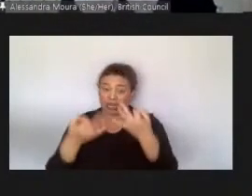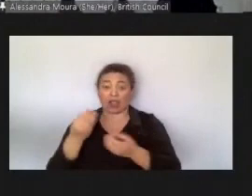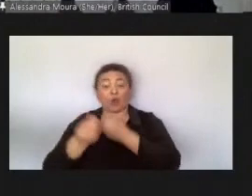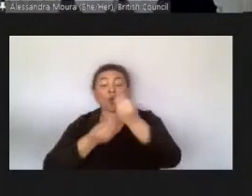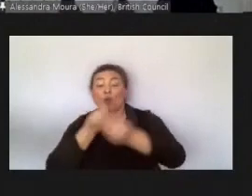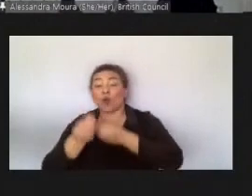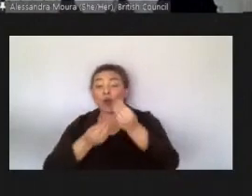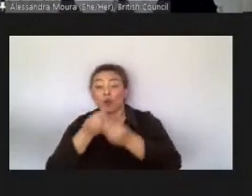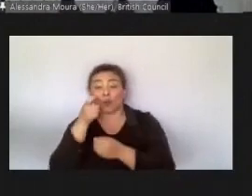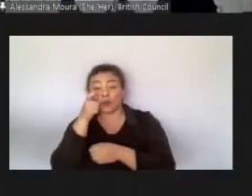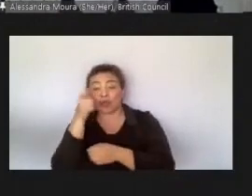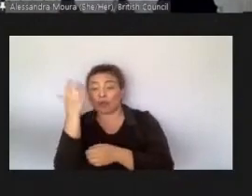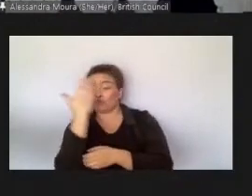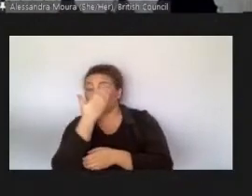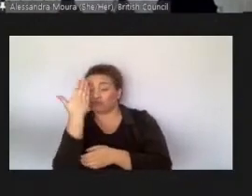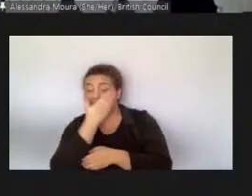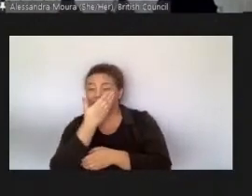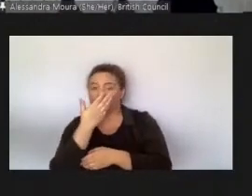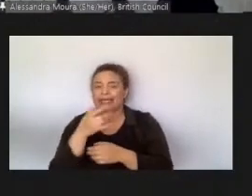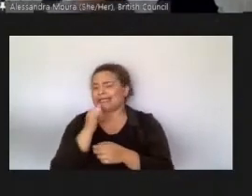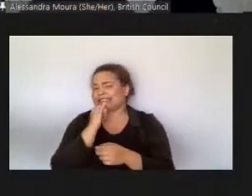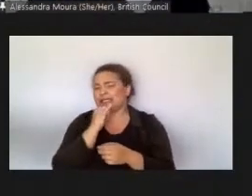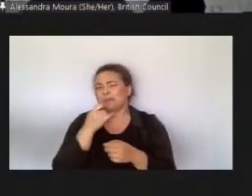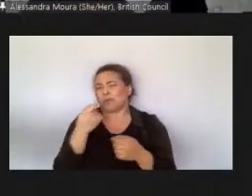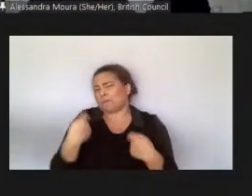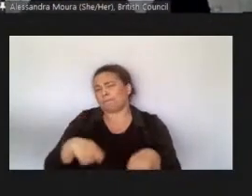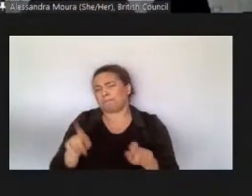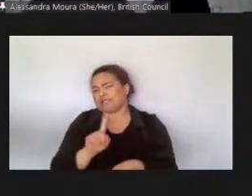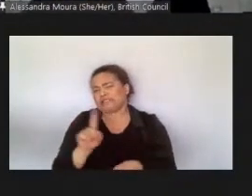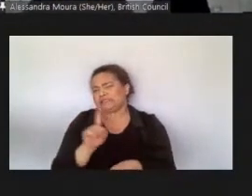someone to actually observe your class. So